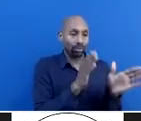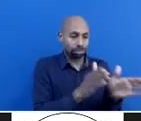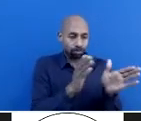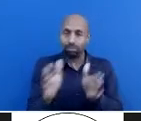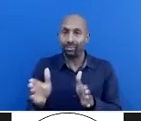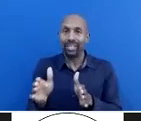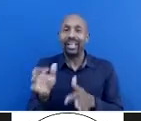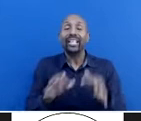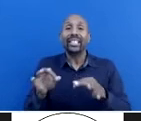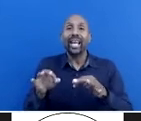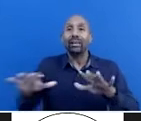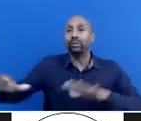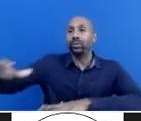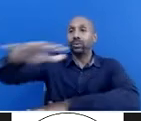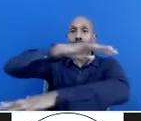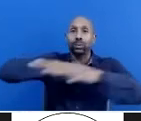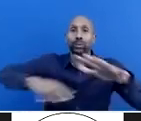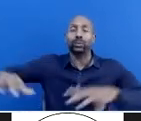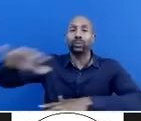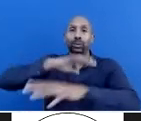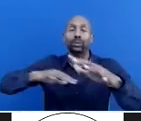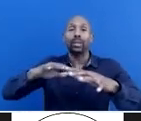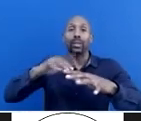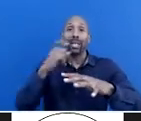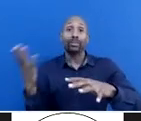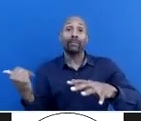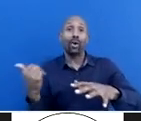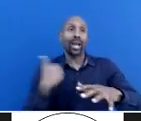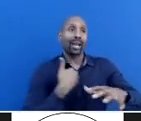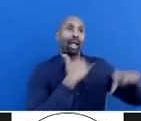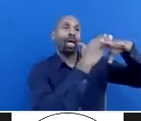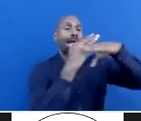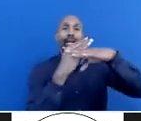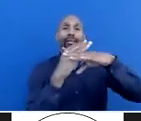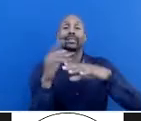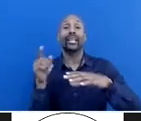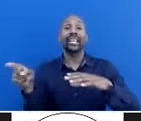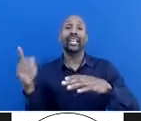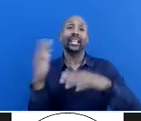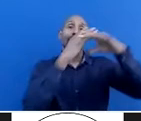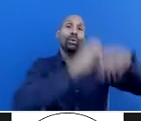some of the walls in the past, even as he is erecting others.